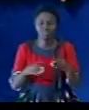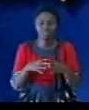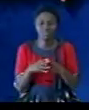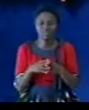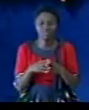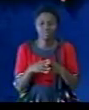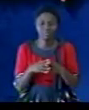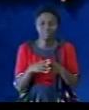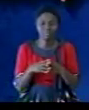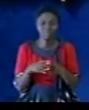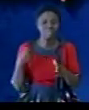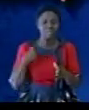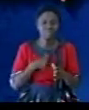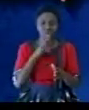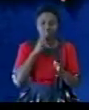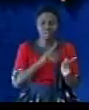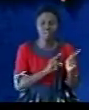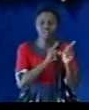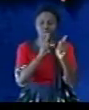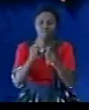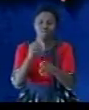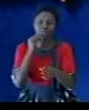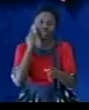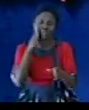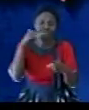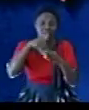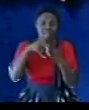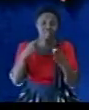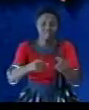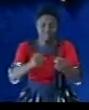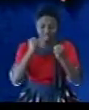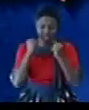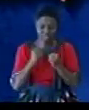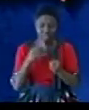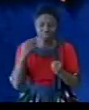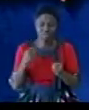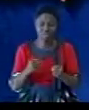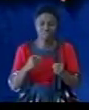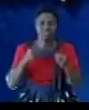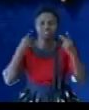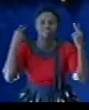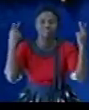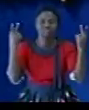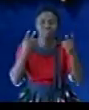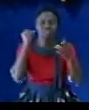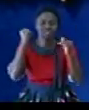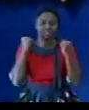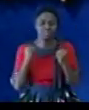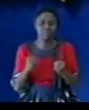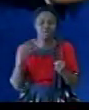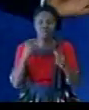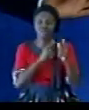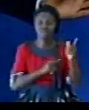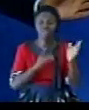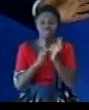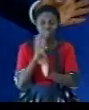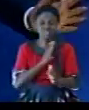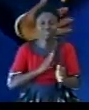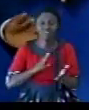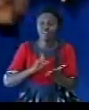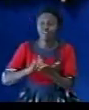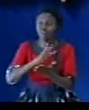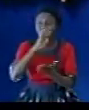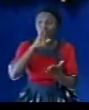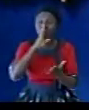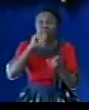night. And we are going in the strength of the triumphant power of the Lord Jesus Christ. Glory be to your holy